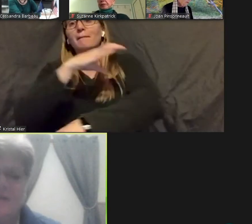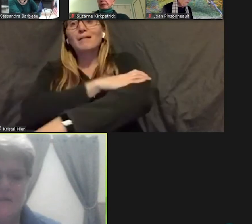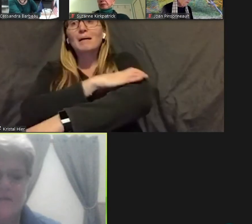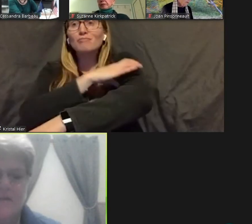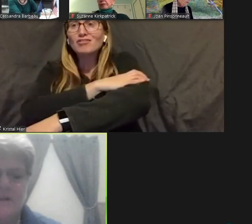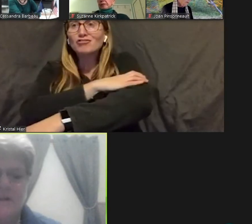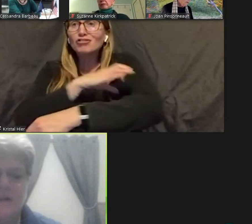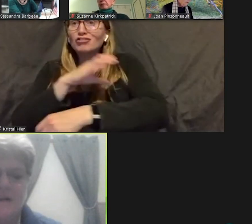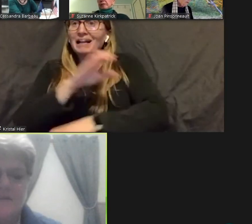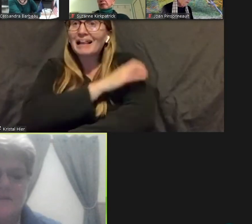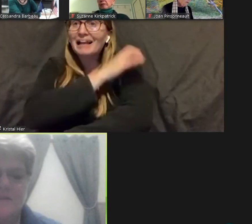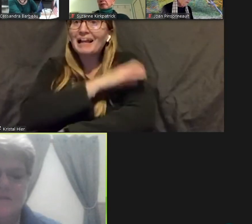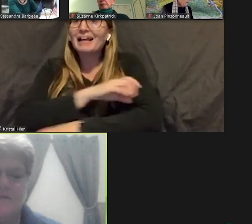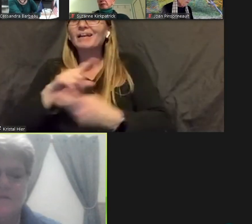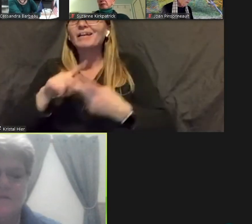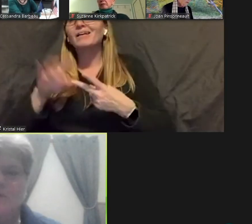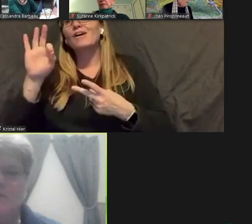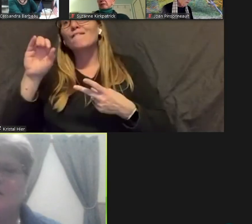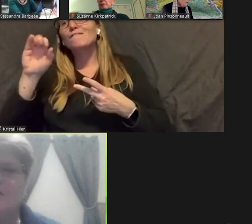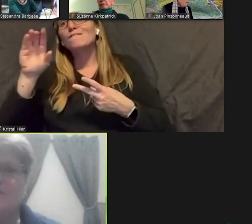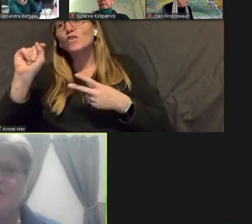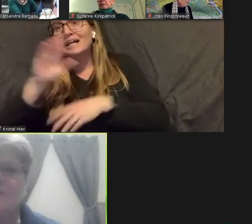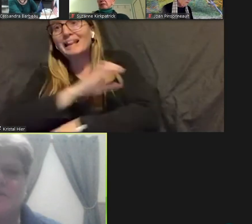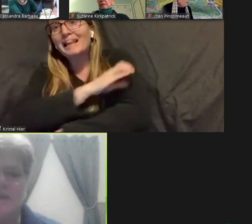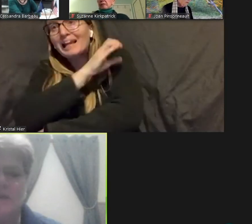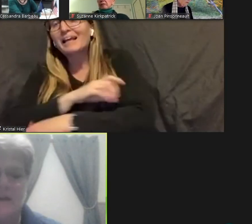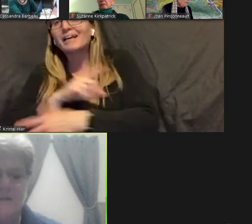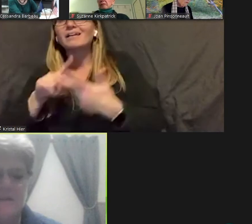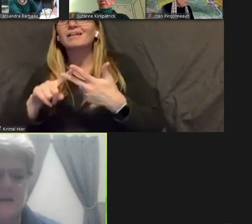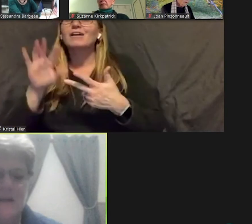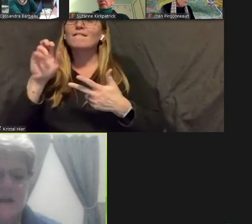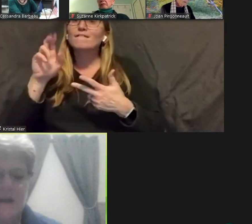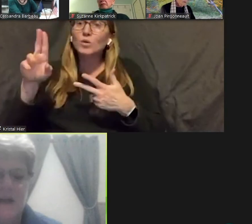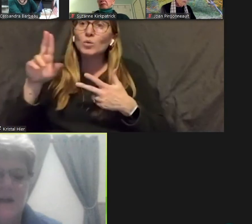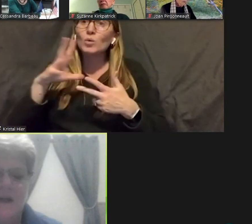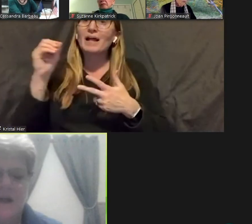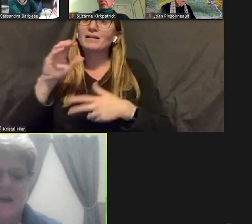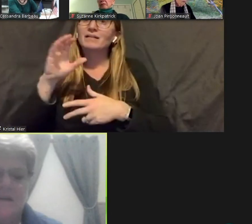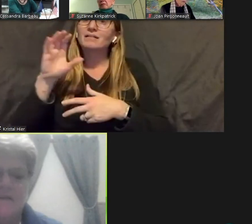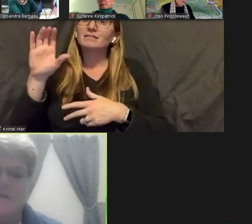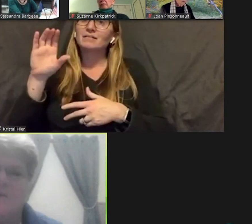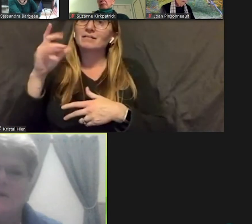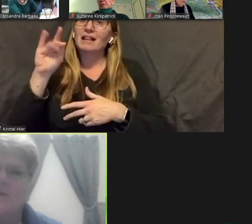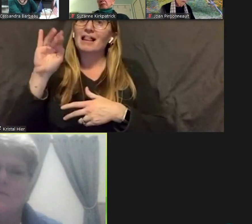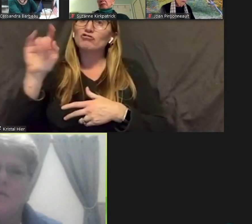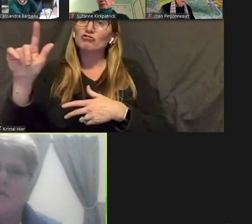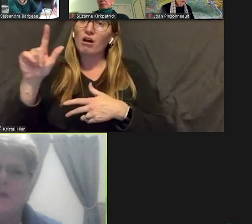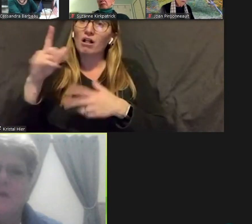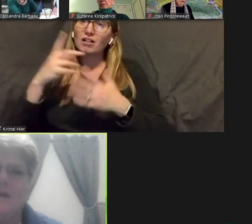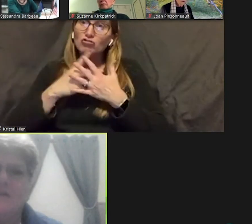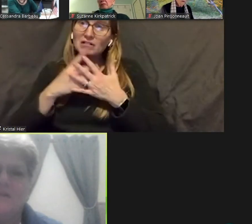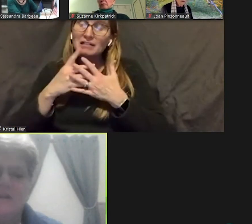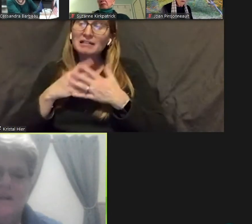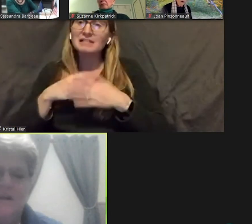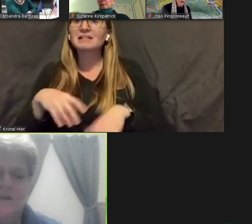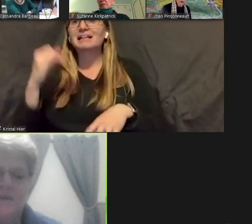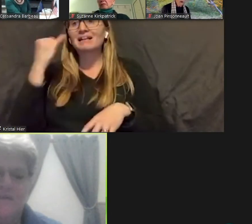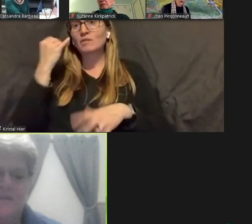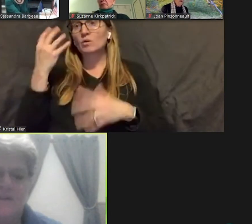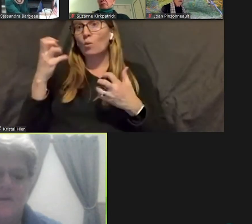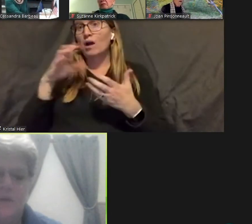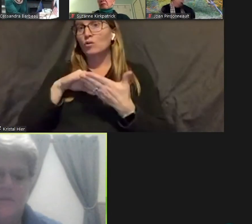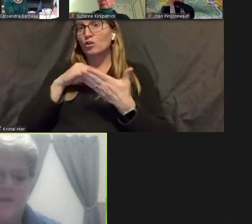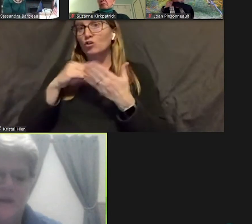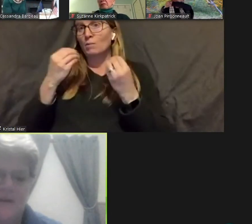clinics, foot clinics, flu and cholesterol screenings. And if you want to learn more about our agency, you